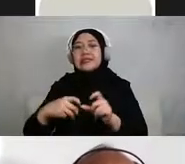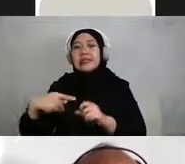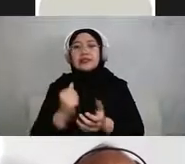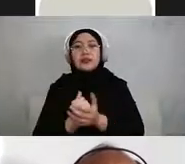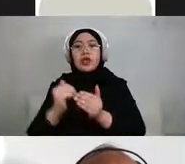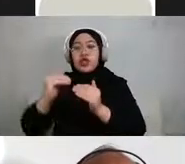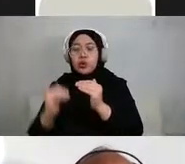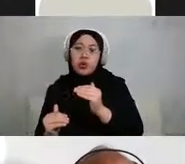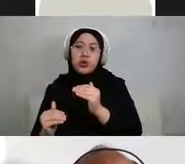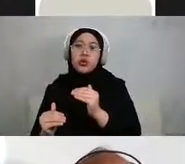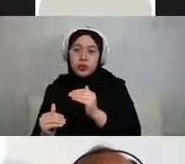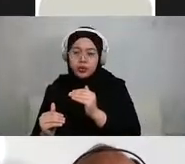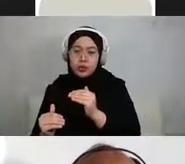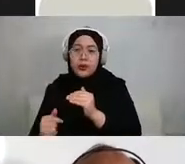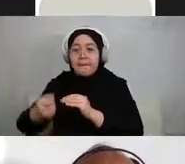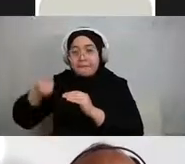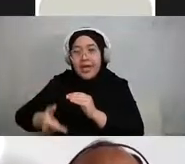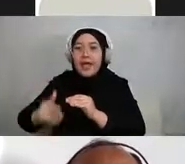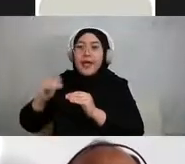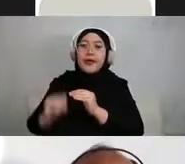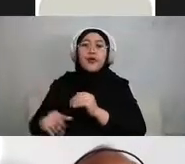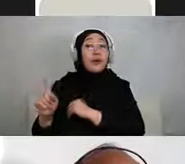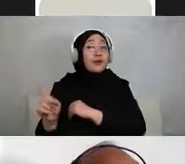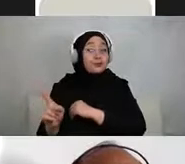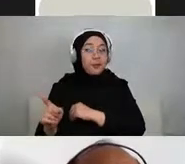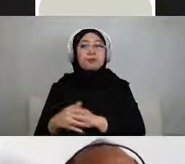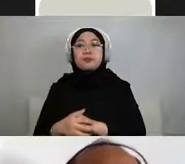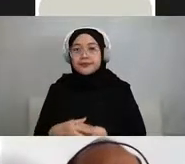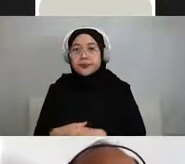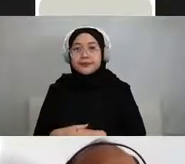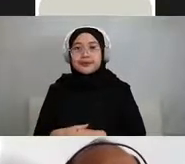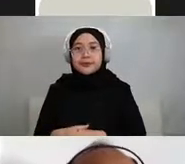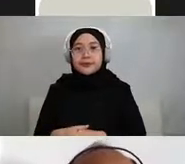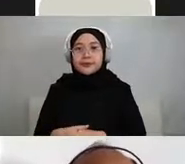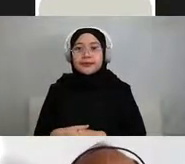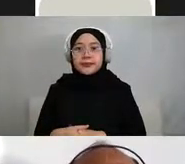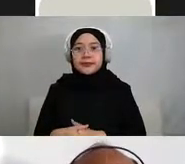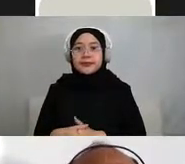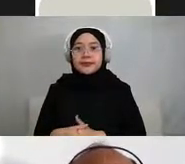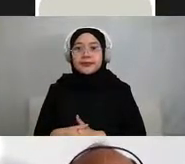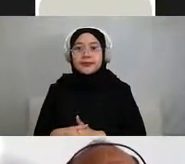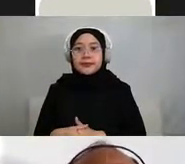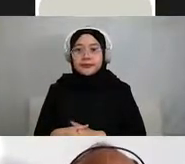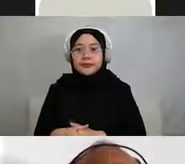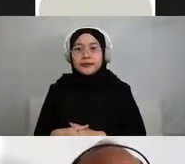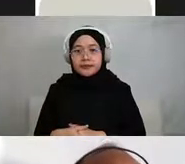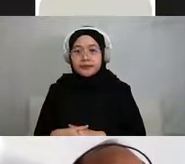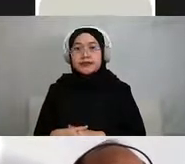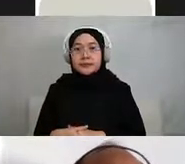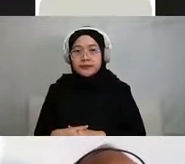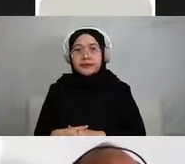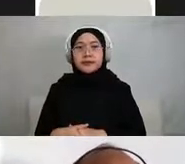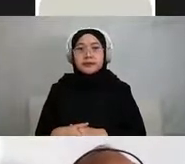This is because, and to achieve this, to achieve lower TCO, we have to have the